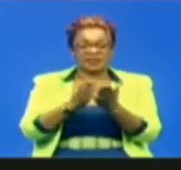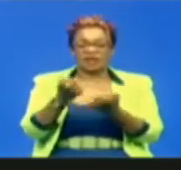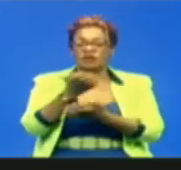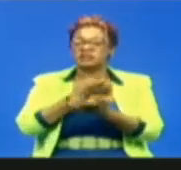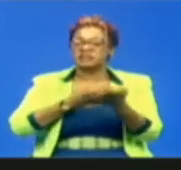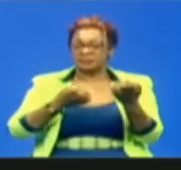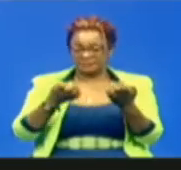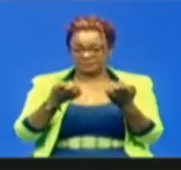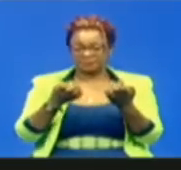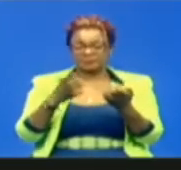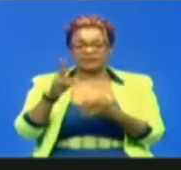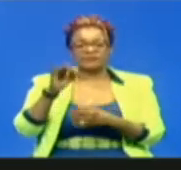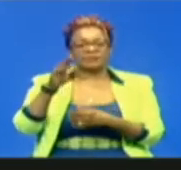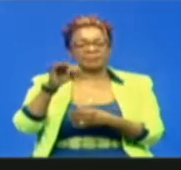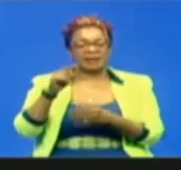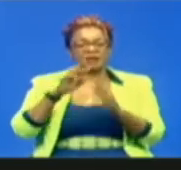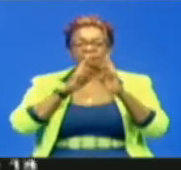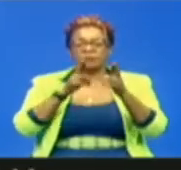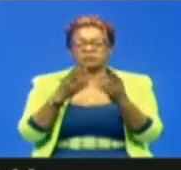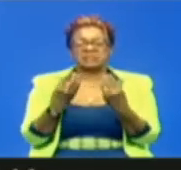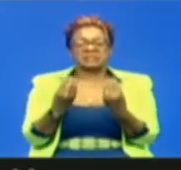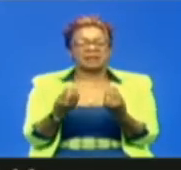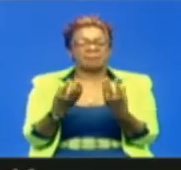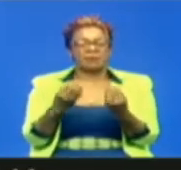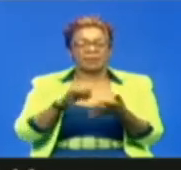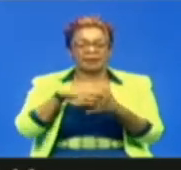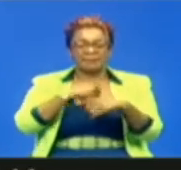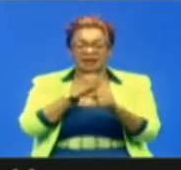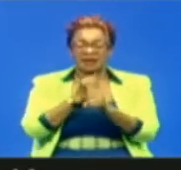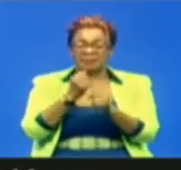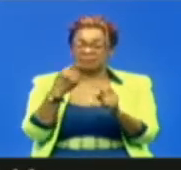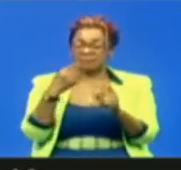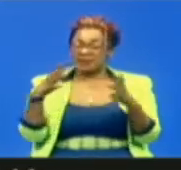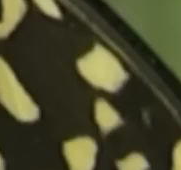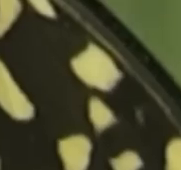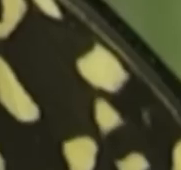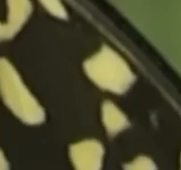Fatma Bugu reports on a simple creature that makes a great difference in the ecosystem.